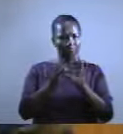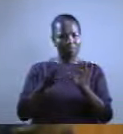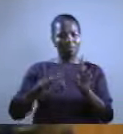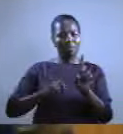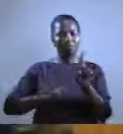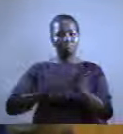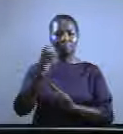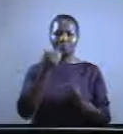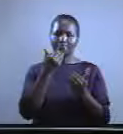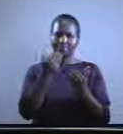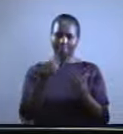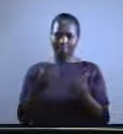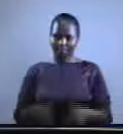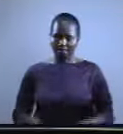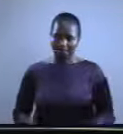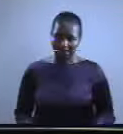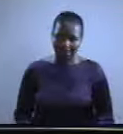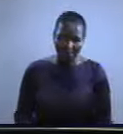I thank you.